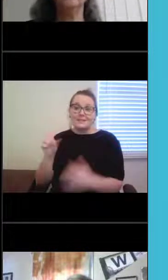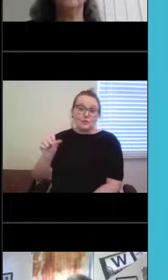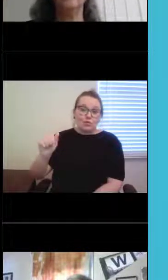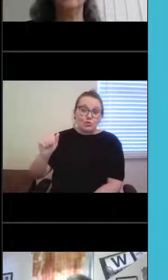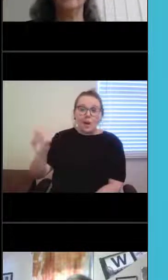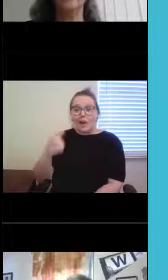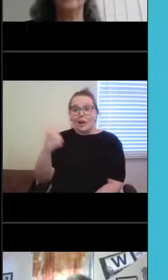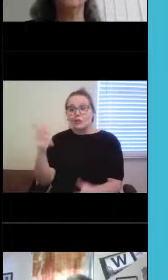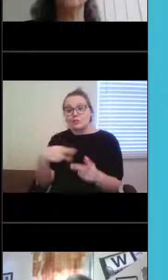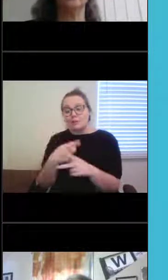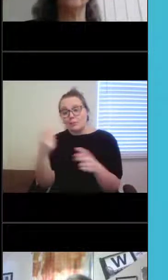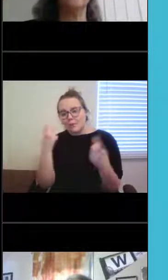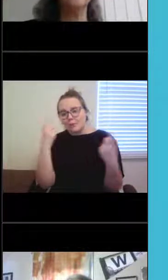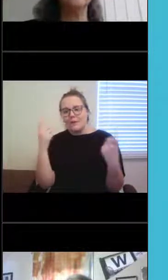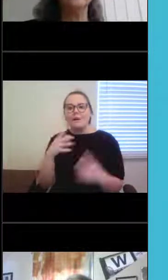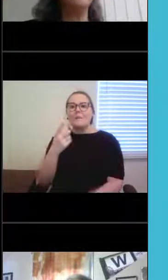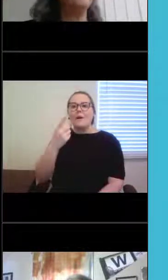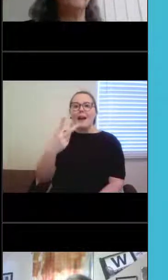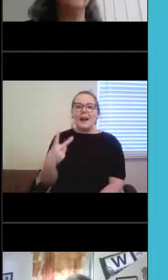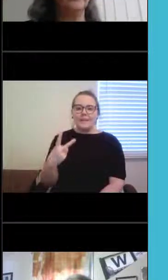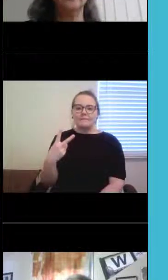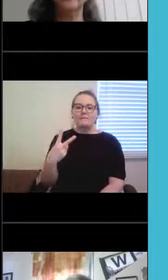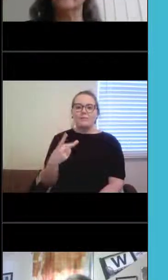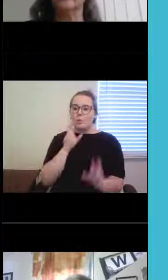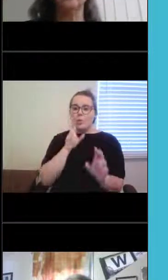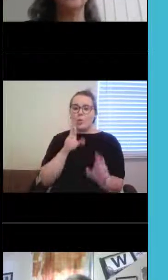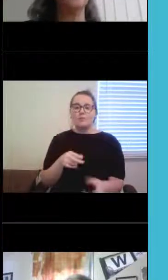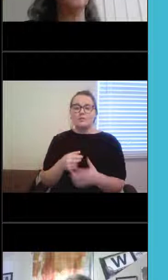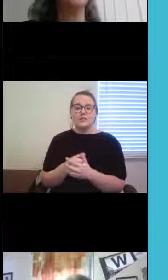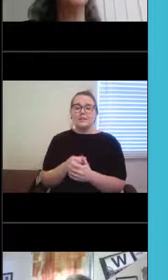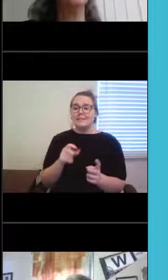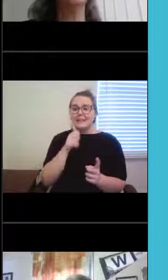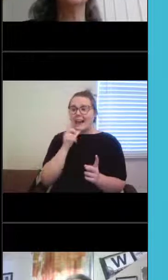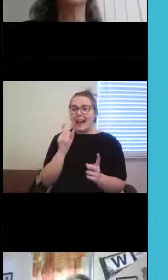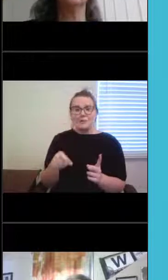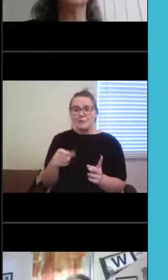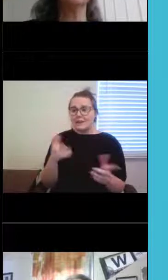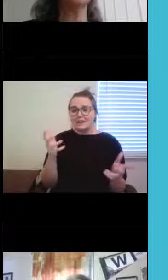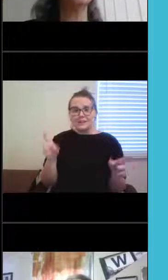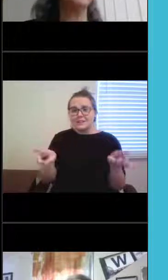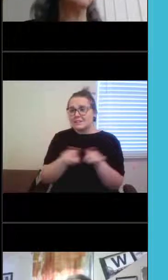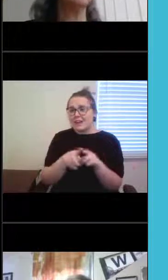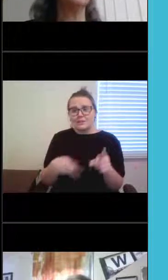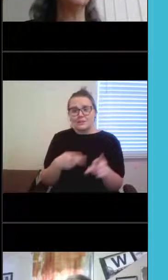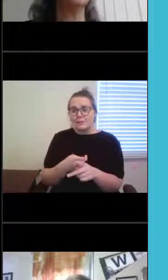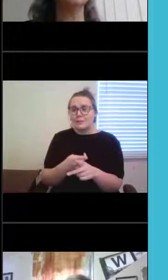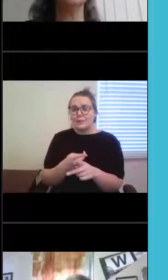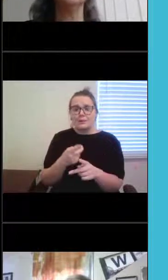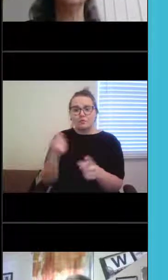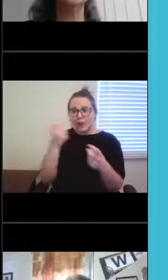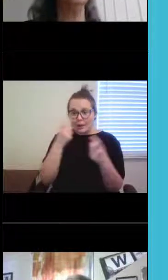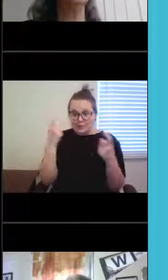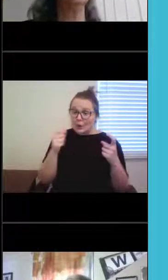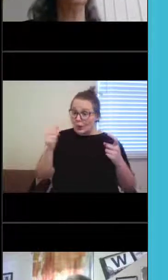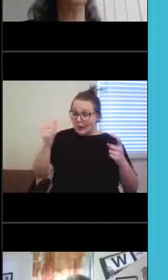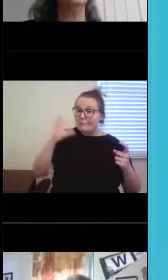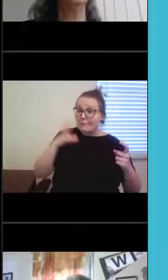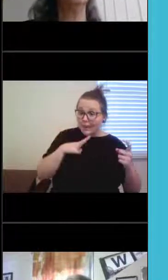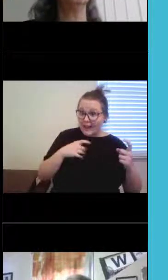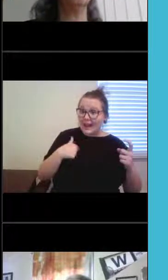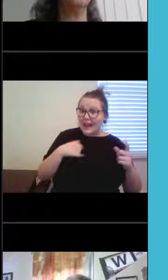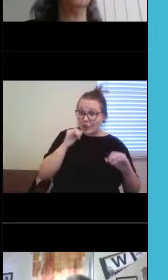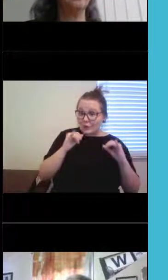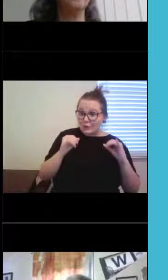we found, about half reported this. It didn't even have to be the same trauma. There were some men I can remember interviewing